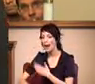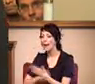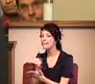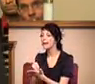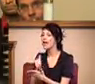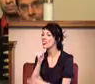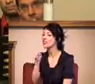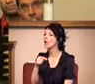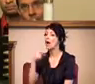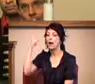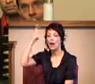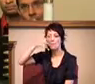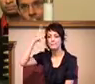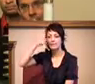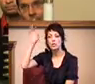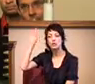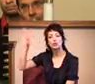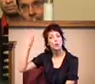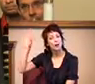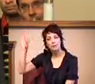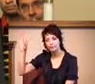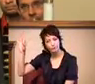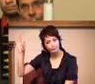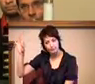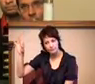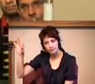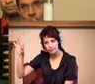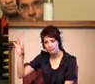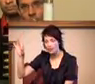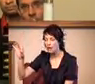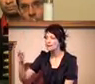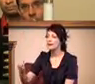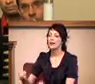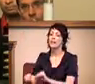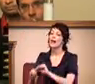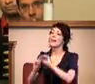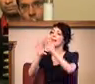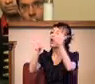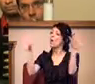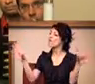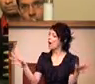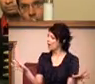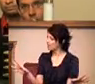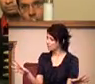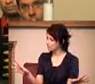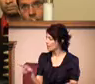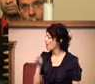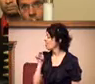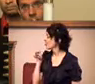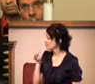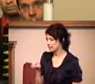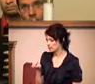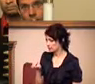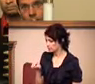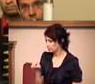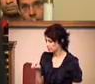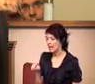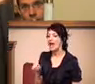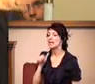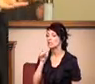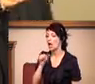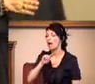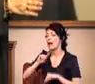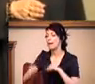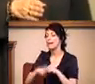not a political sermon. Let me make this clear. This is not about